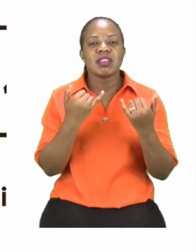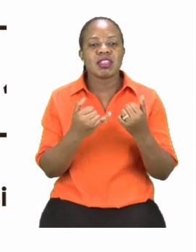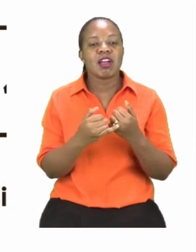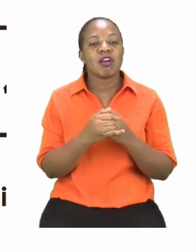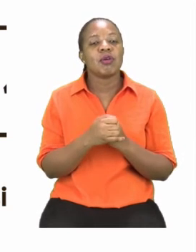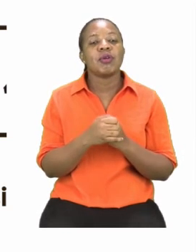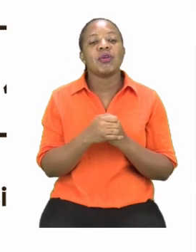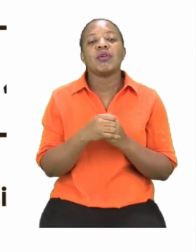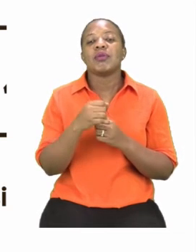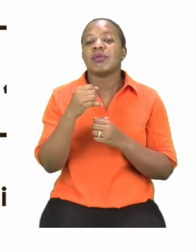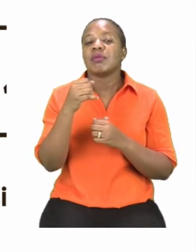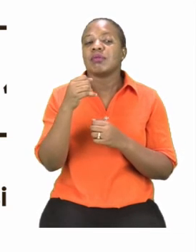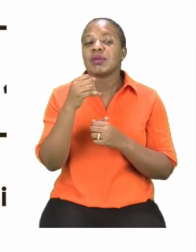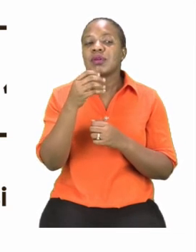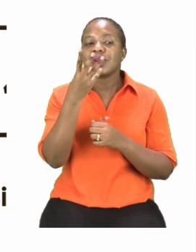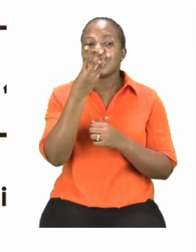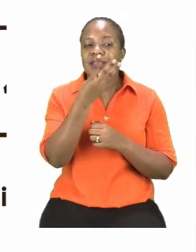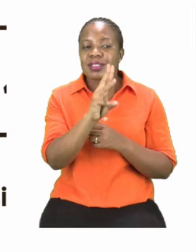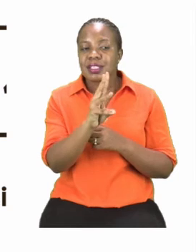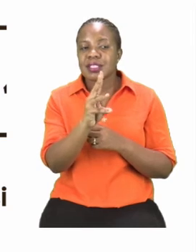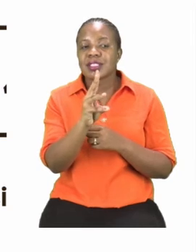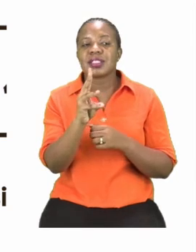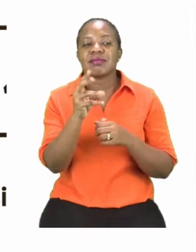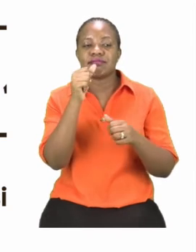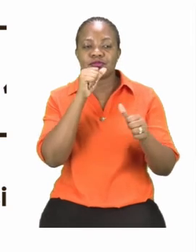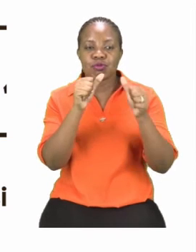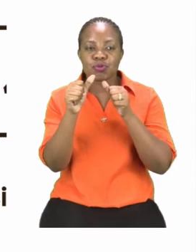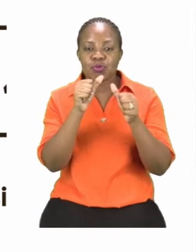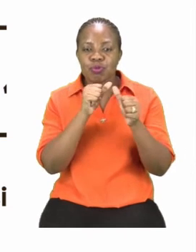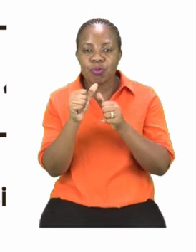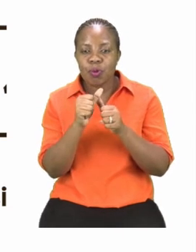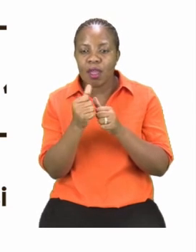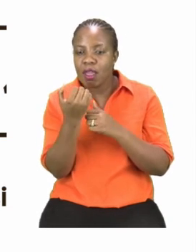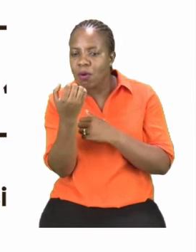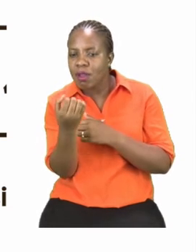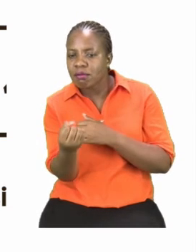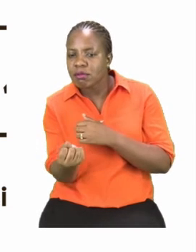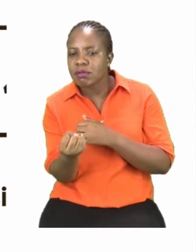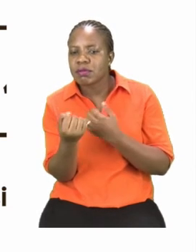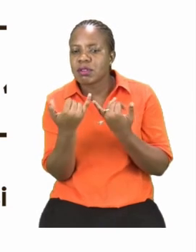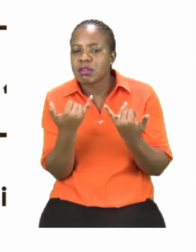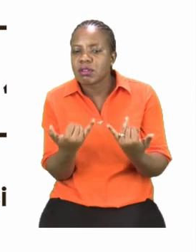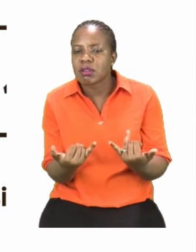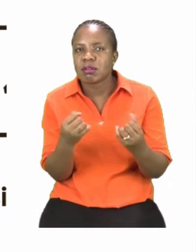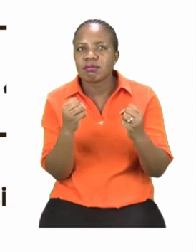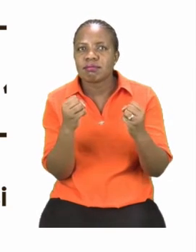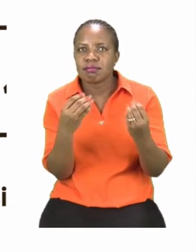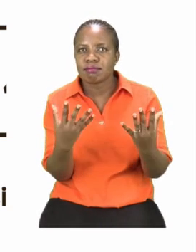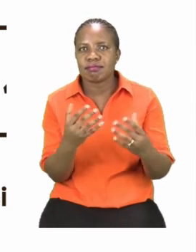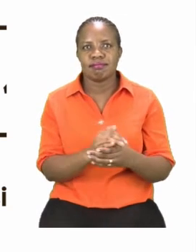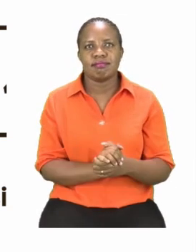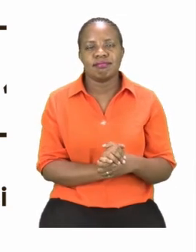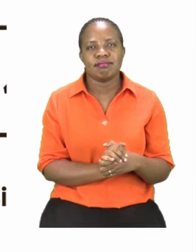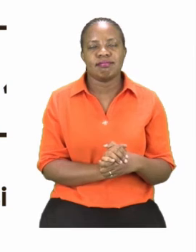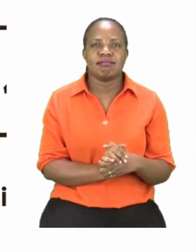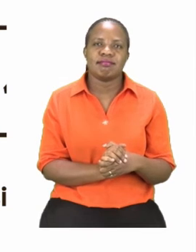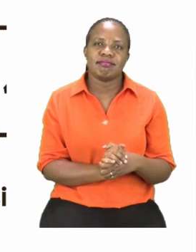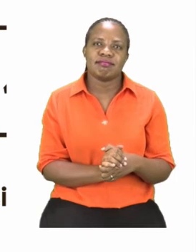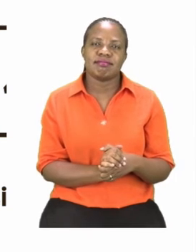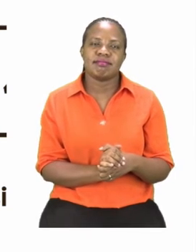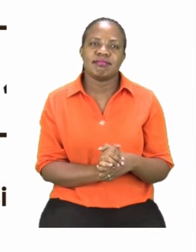booklet in our daily newspaper, street sales, or at your school every Monday